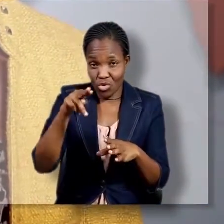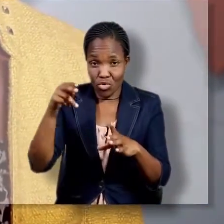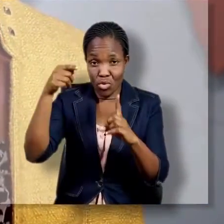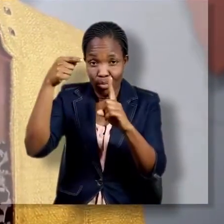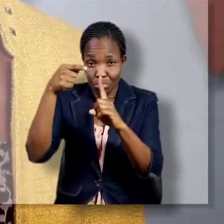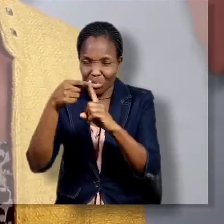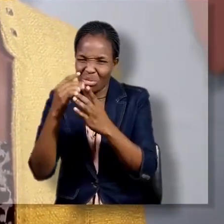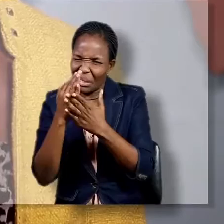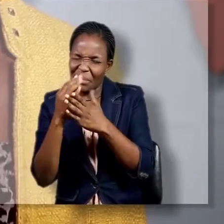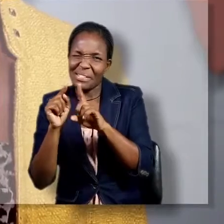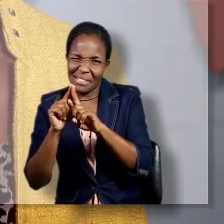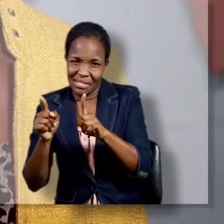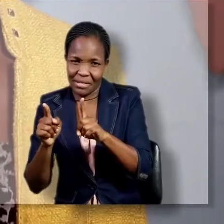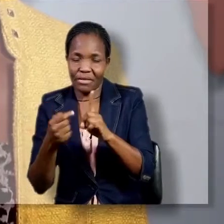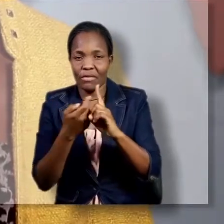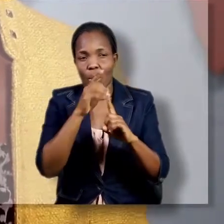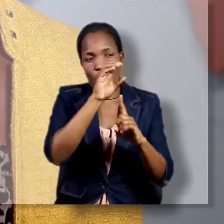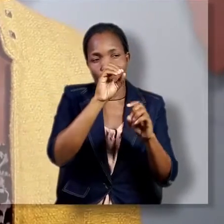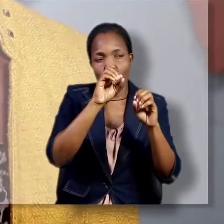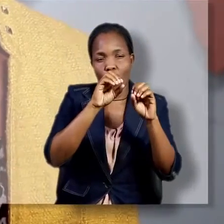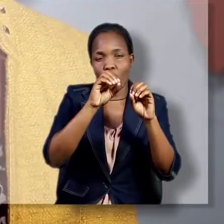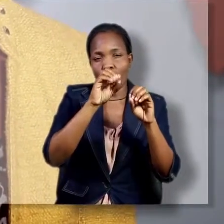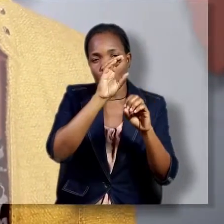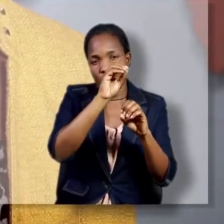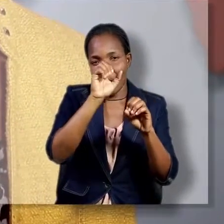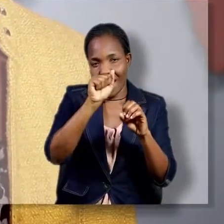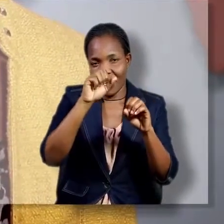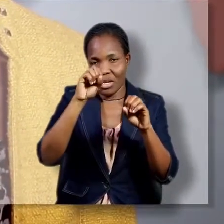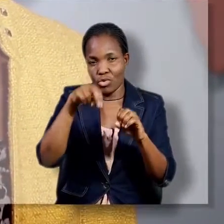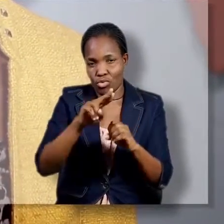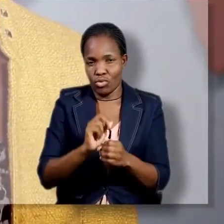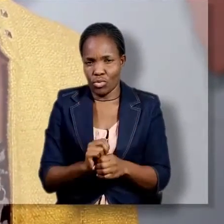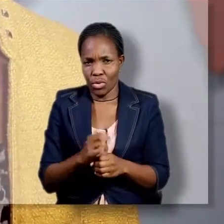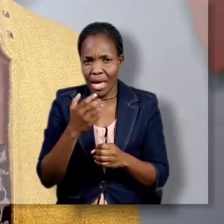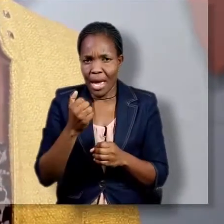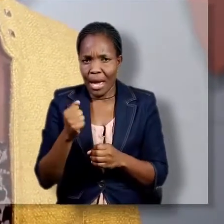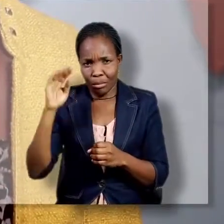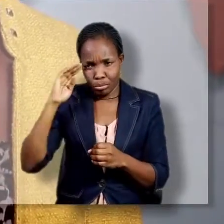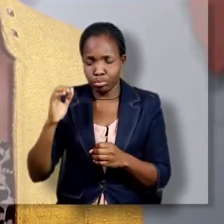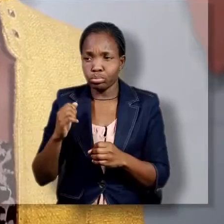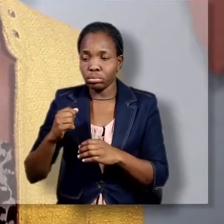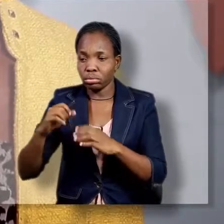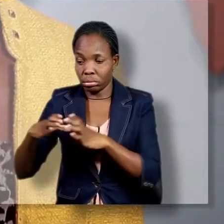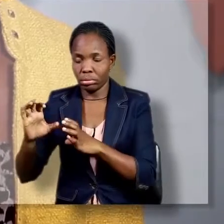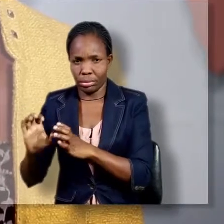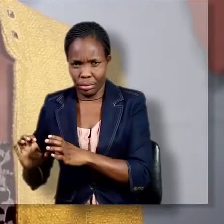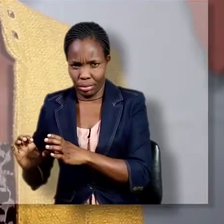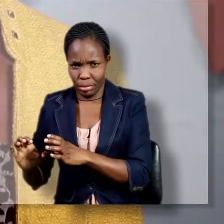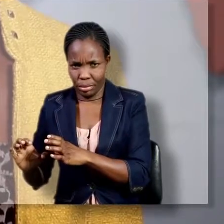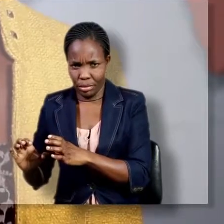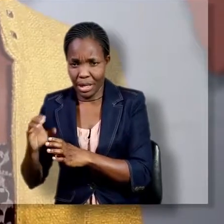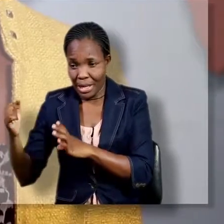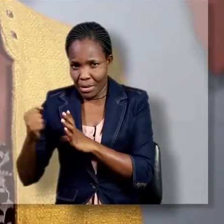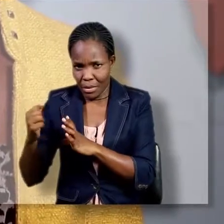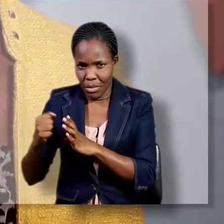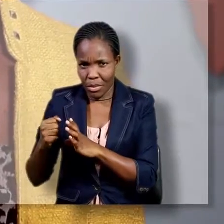were different and broader than those of the OAU before it. It now has an armed peacekeeping force, and AU troops were deployed